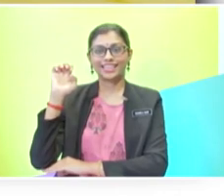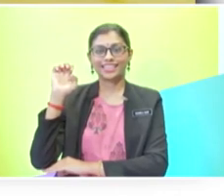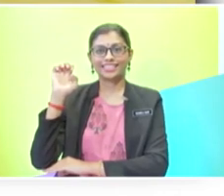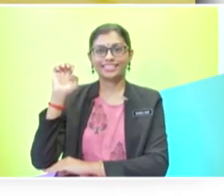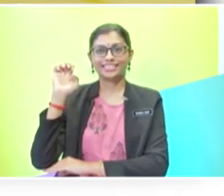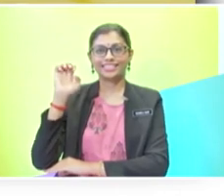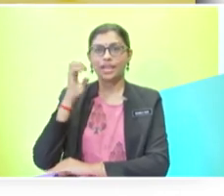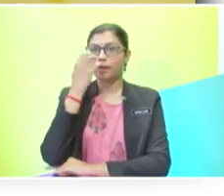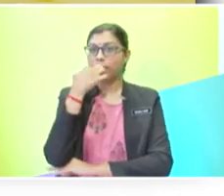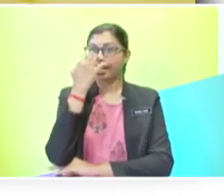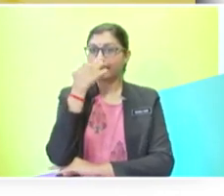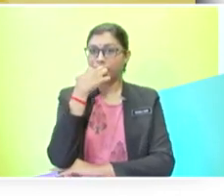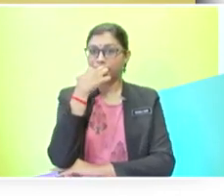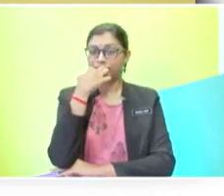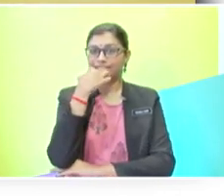E.